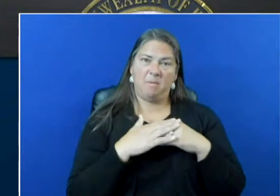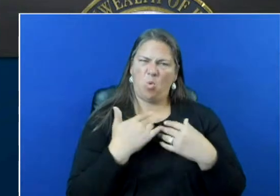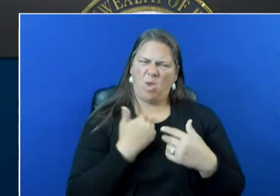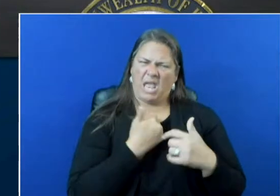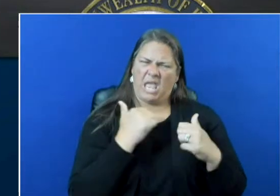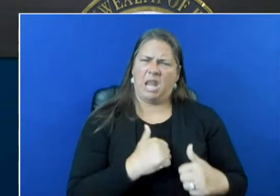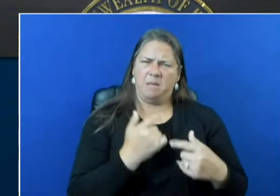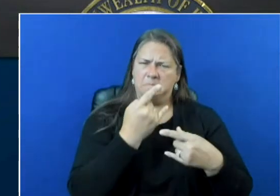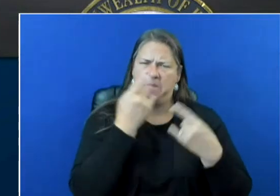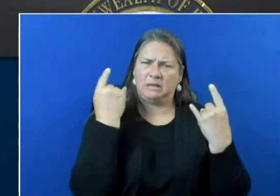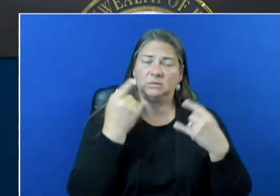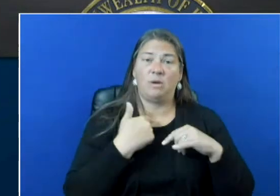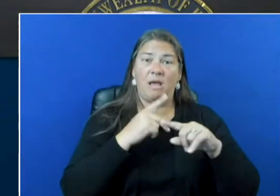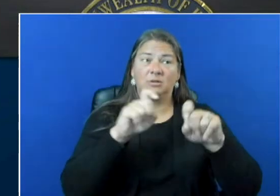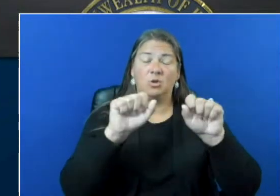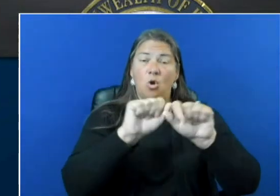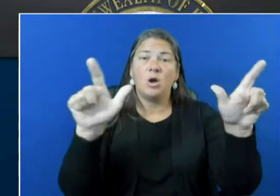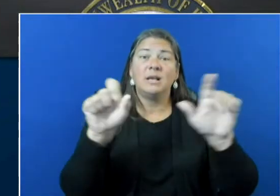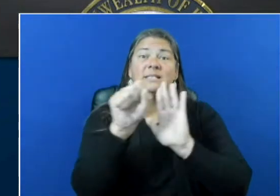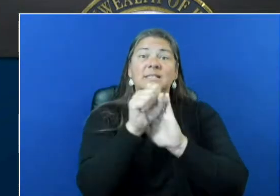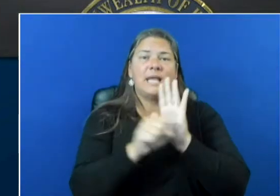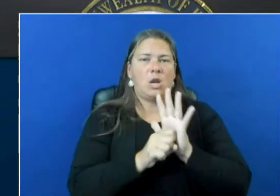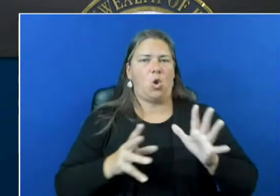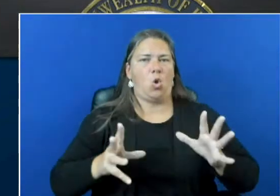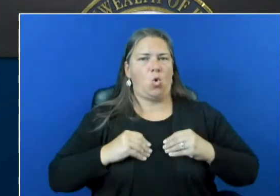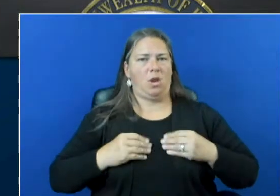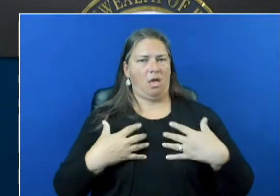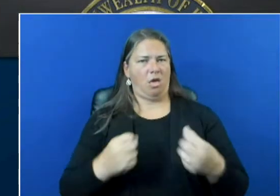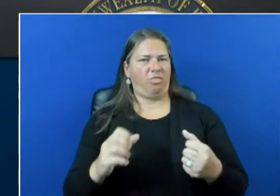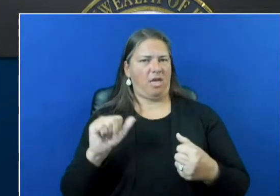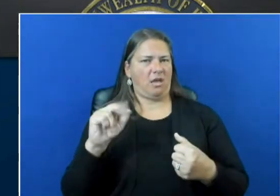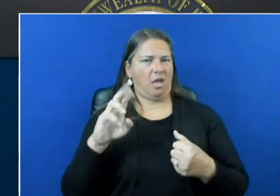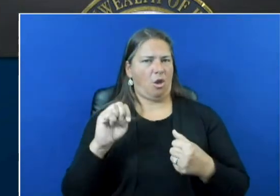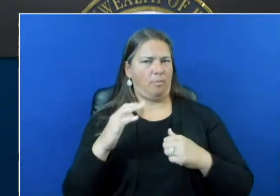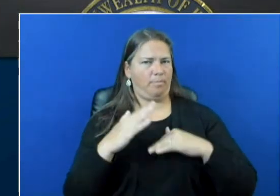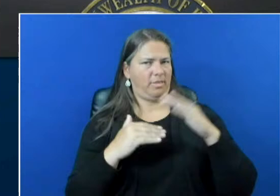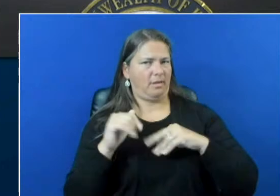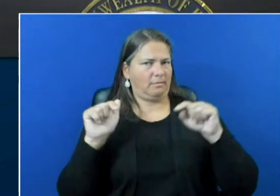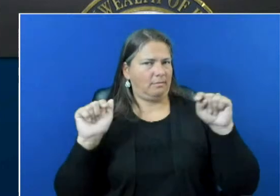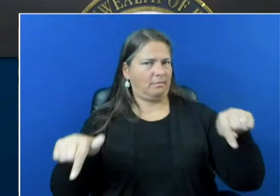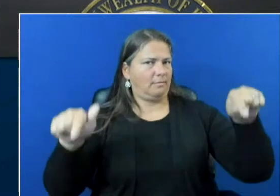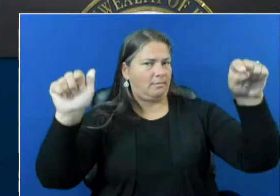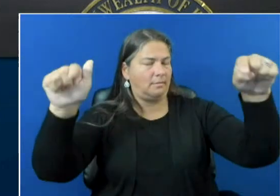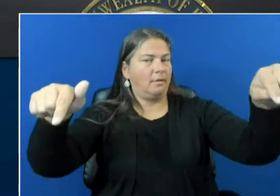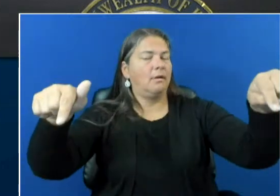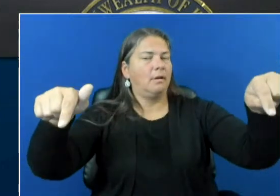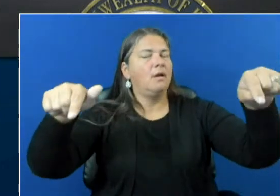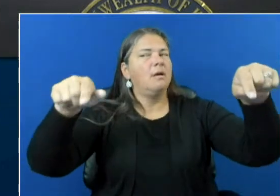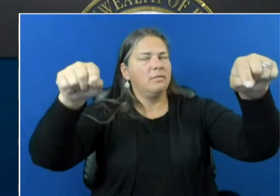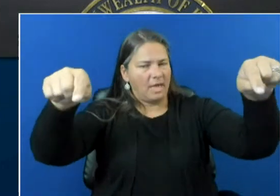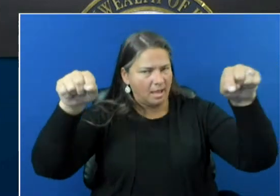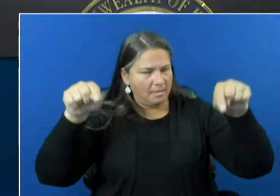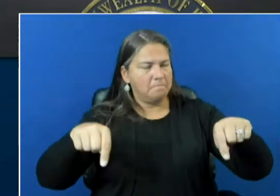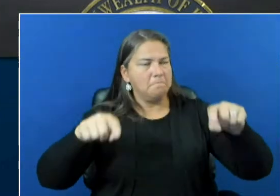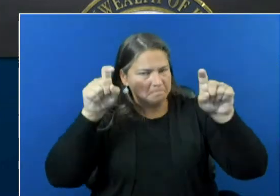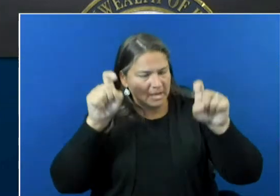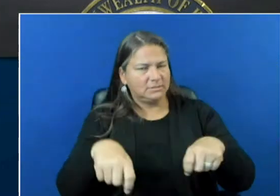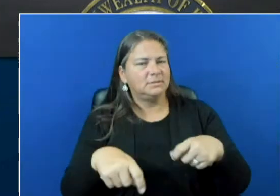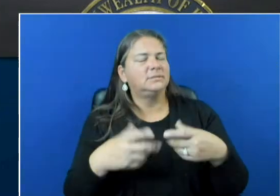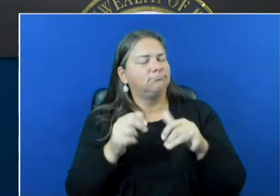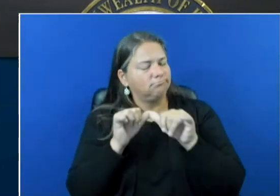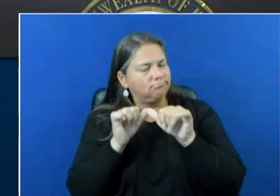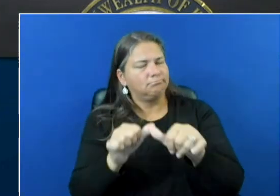of our state-owned healthcare facilities that people continue and will always mask universally.